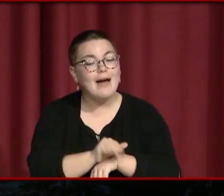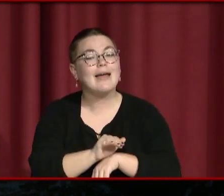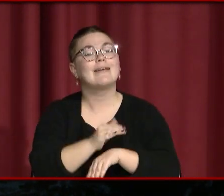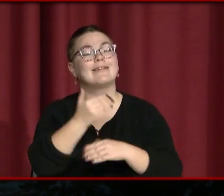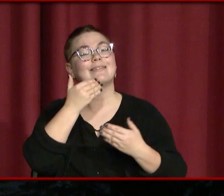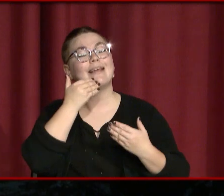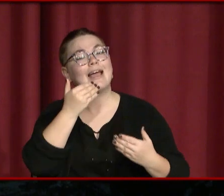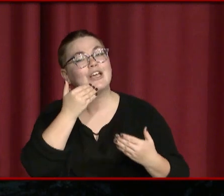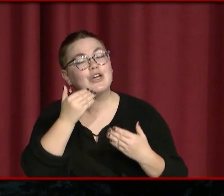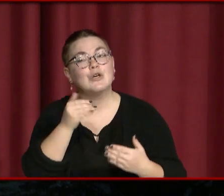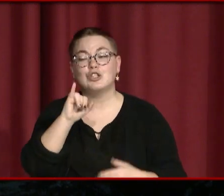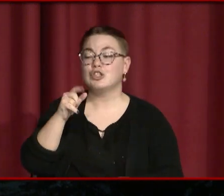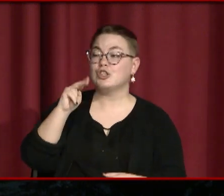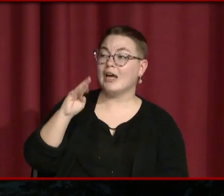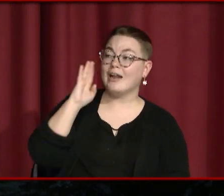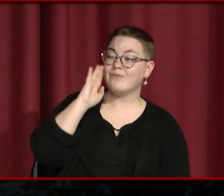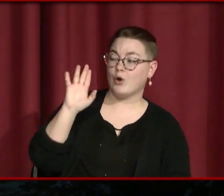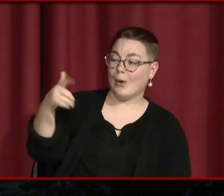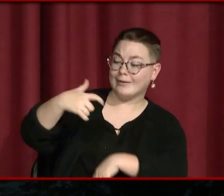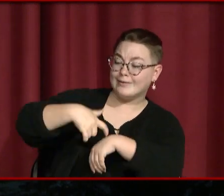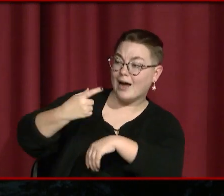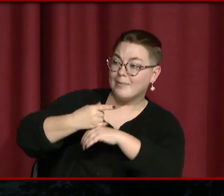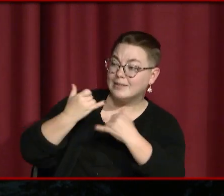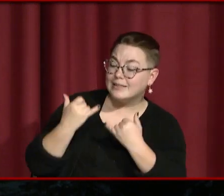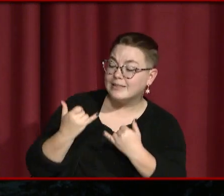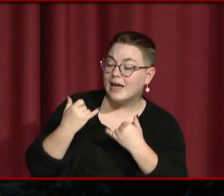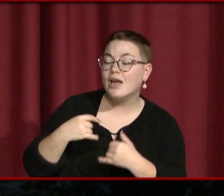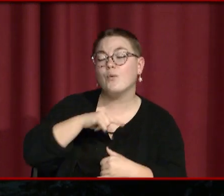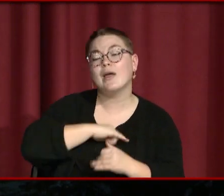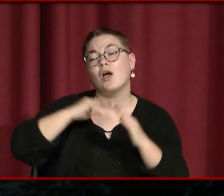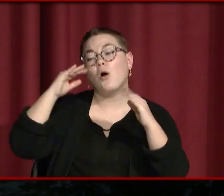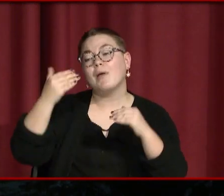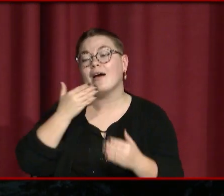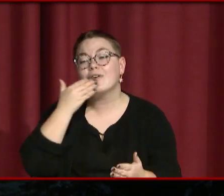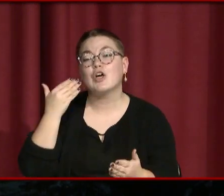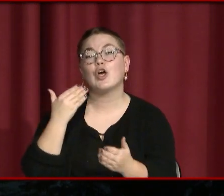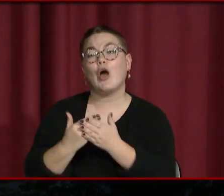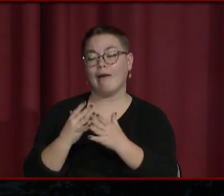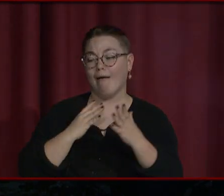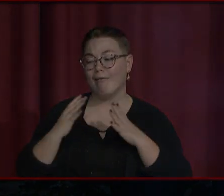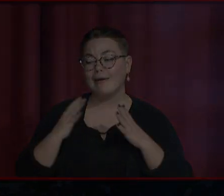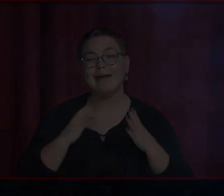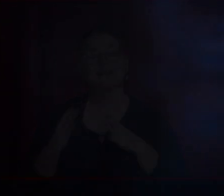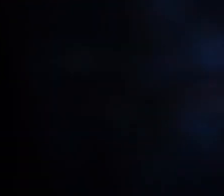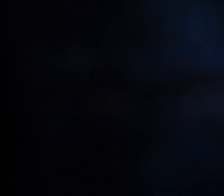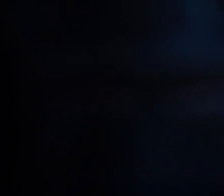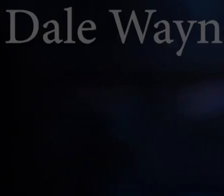thank you for taking time with us today. We wish you safe and happy holidays.